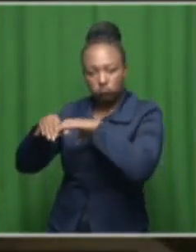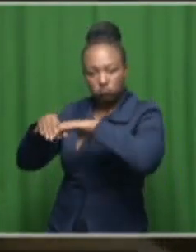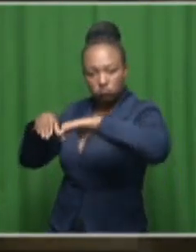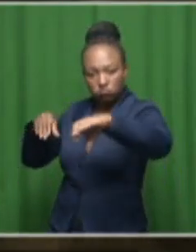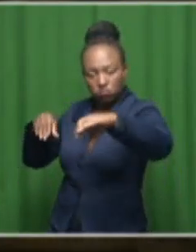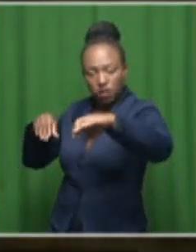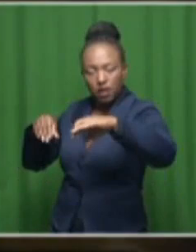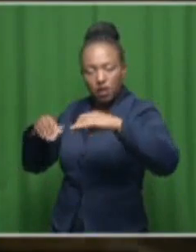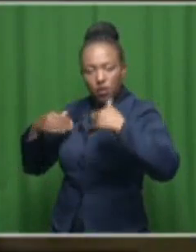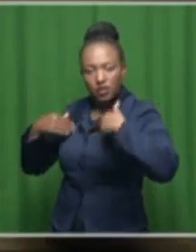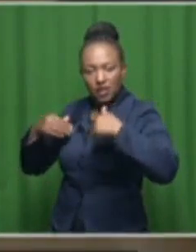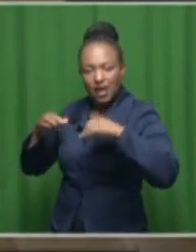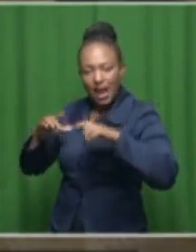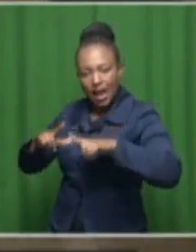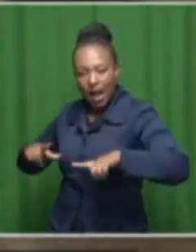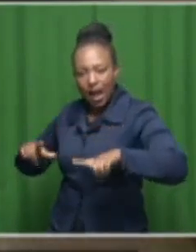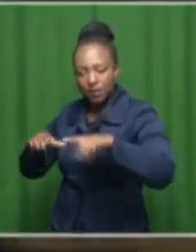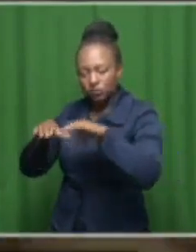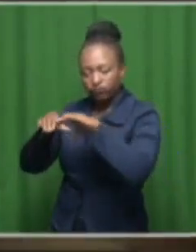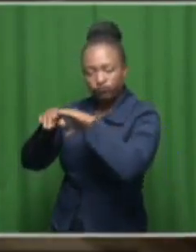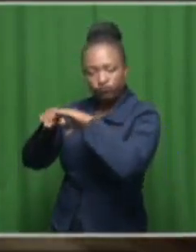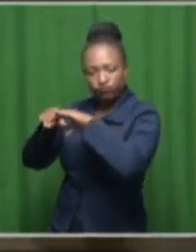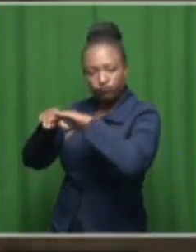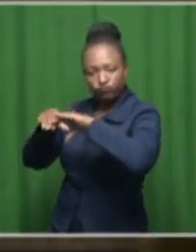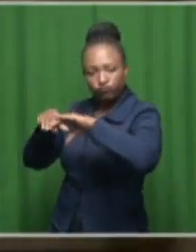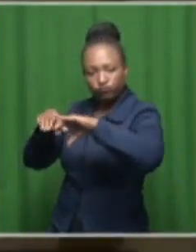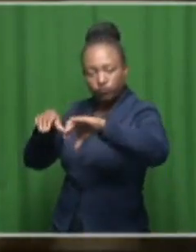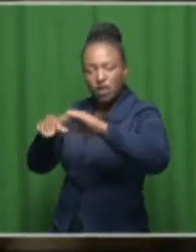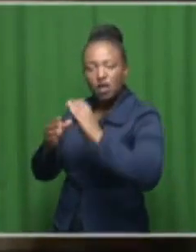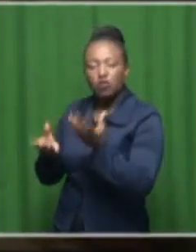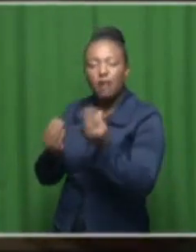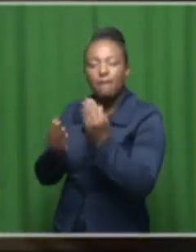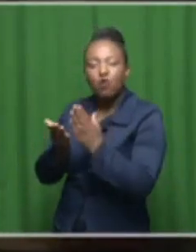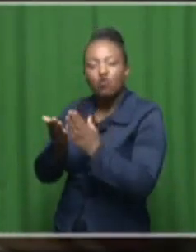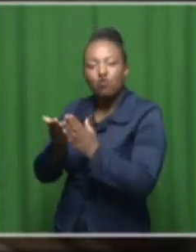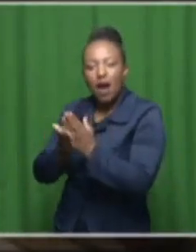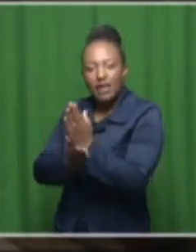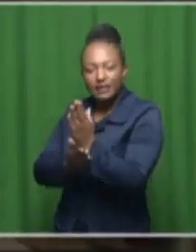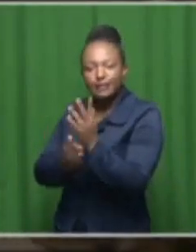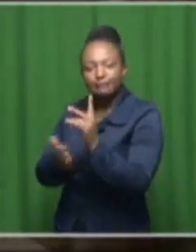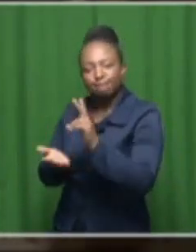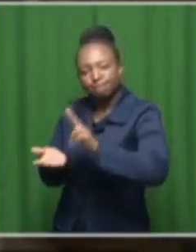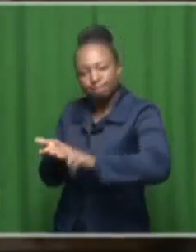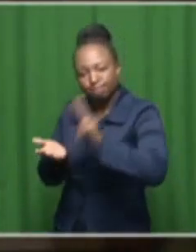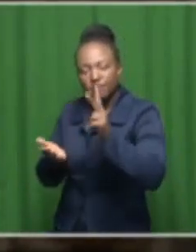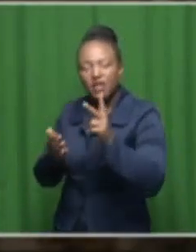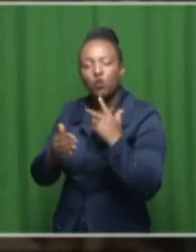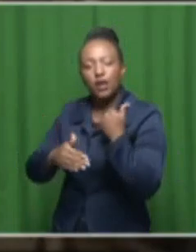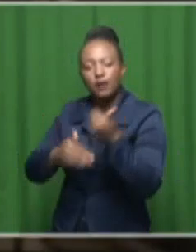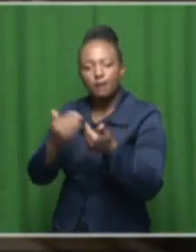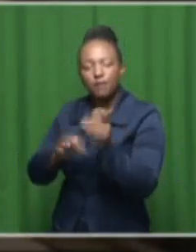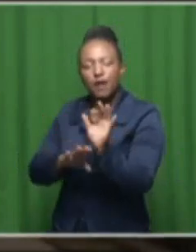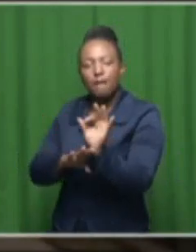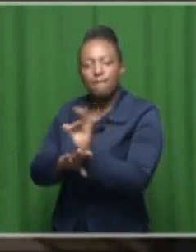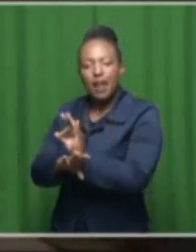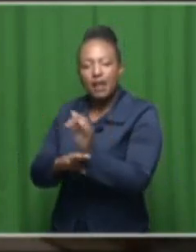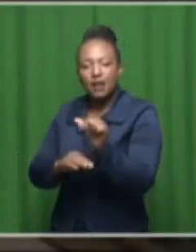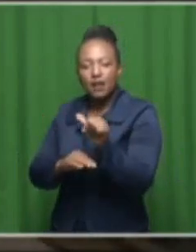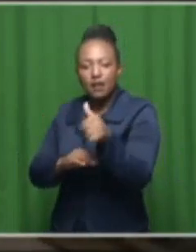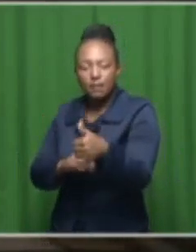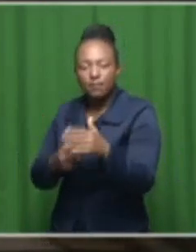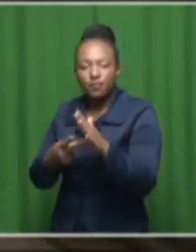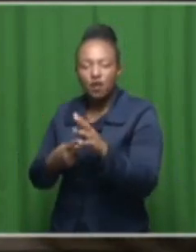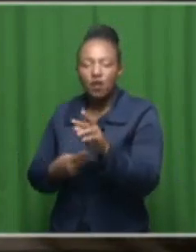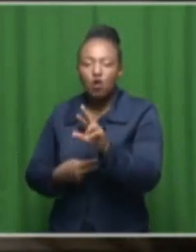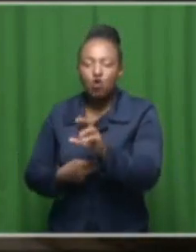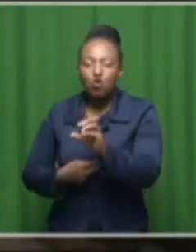because we start getting land rights over properties and we can carry on with the planning. And we're currently busy with the next phase, which would be through